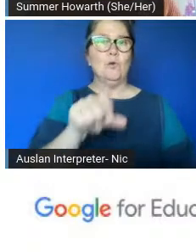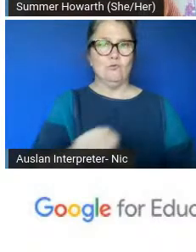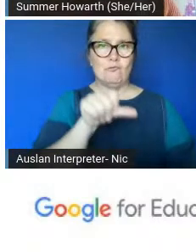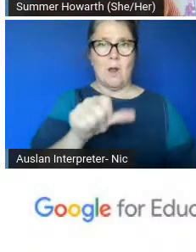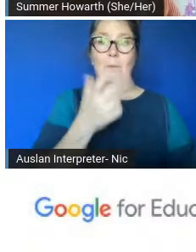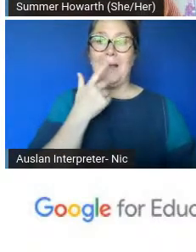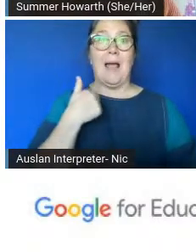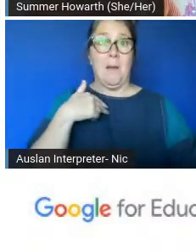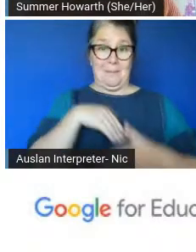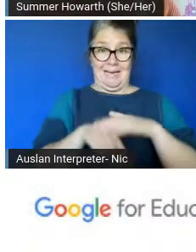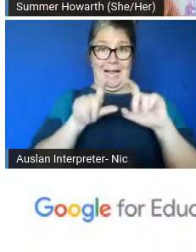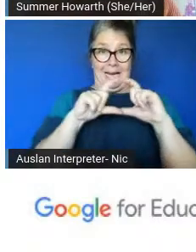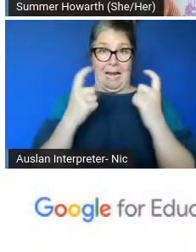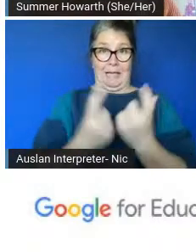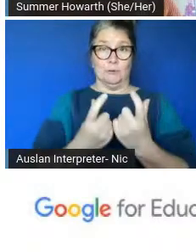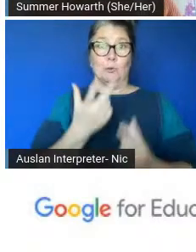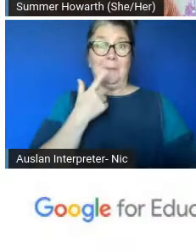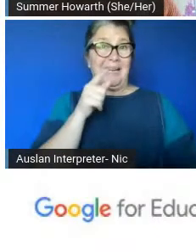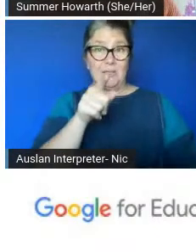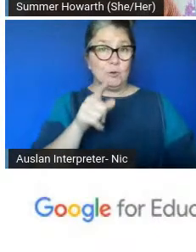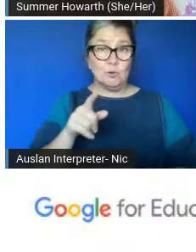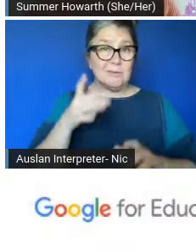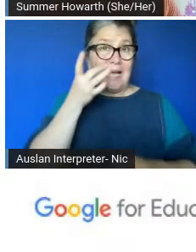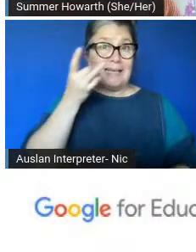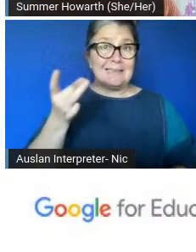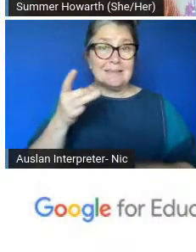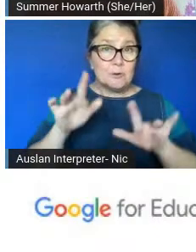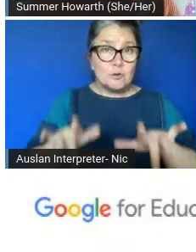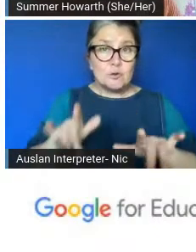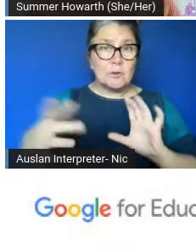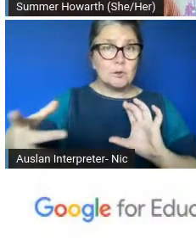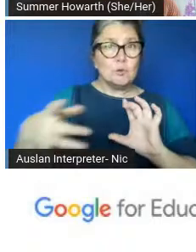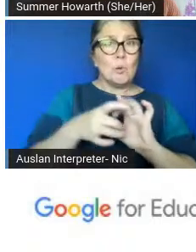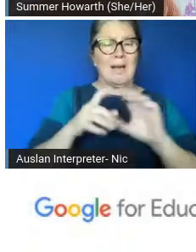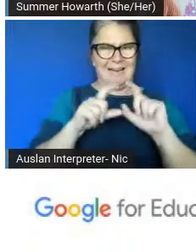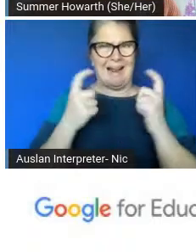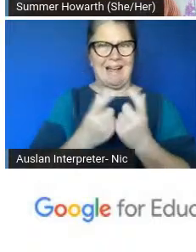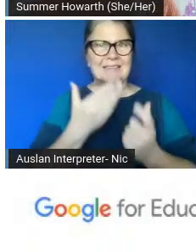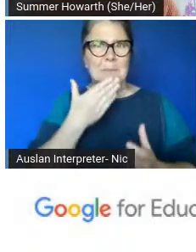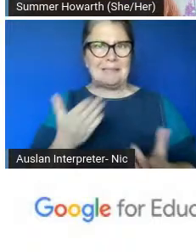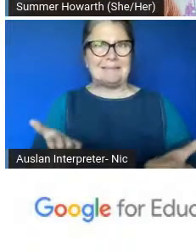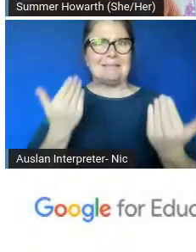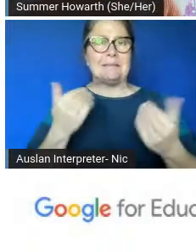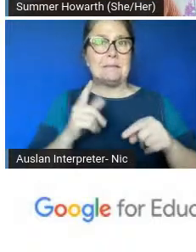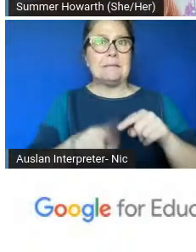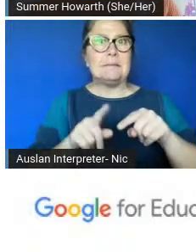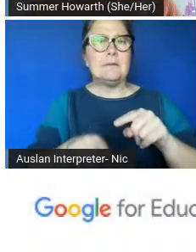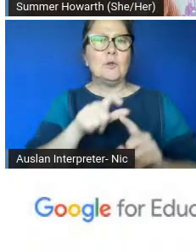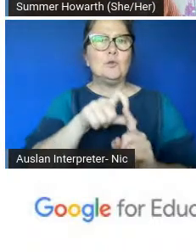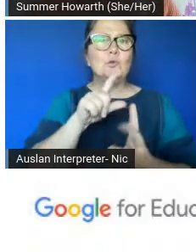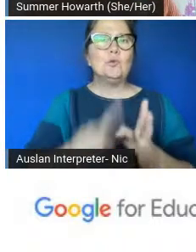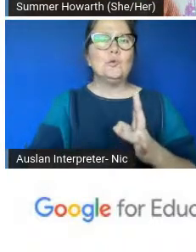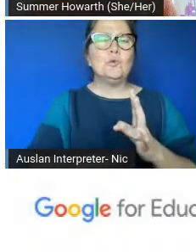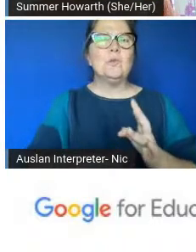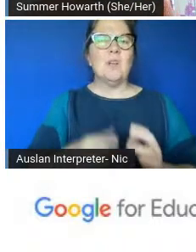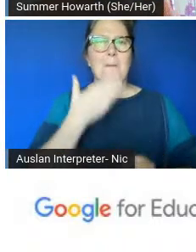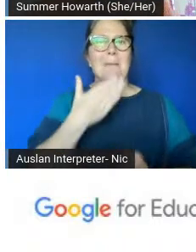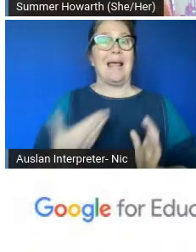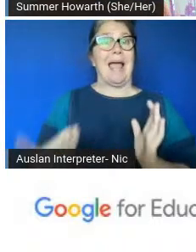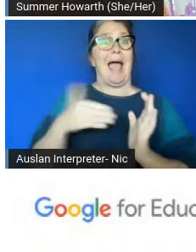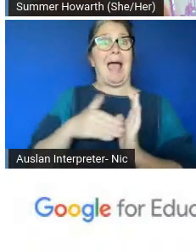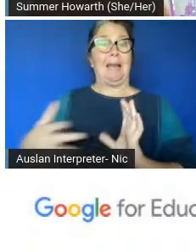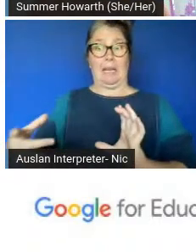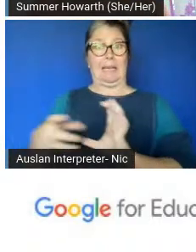classroom, please do. I think if we can get a link in the chat, Jim, if we can find the link for the